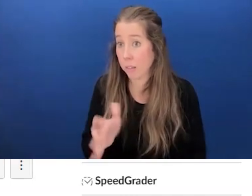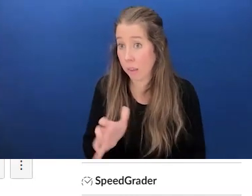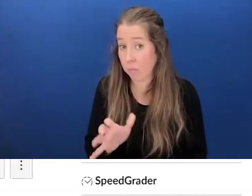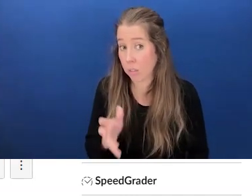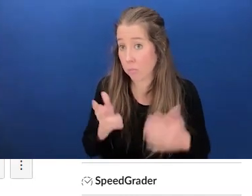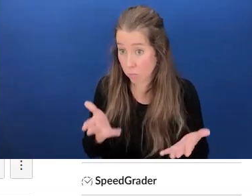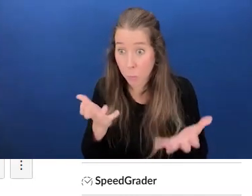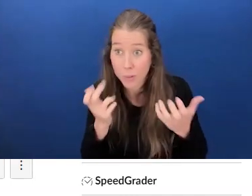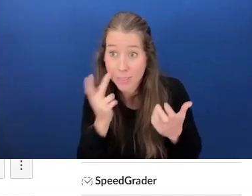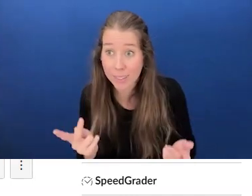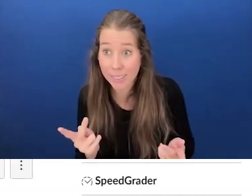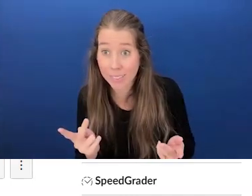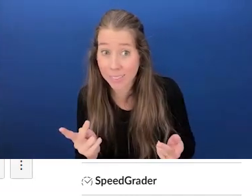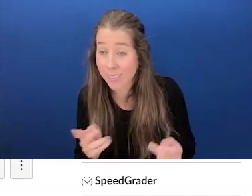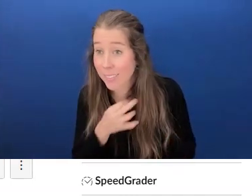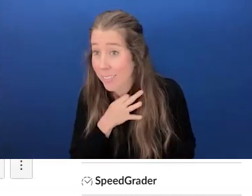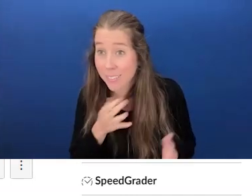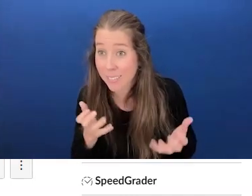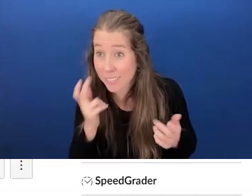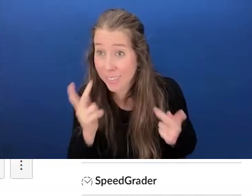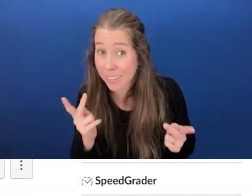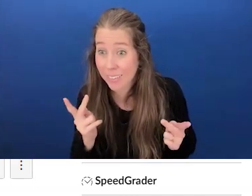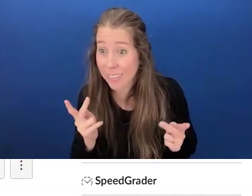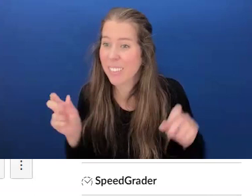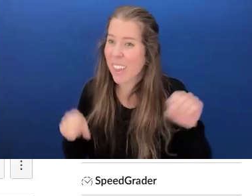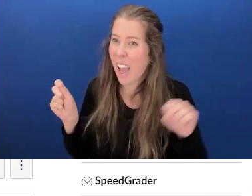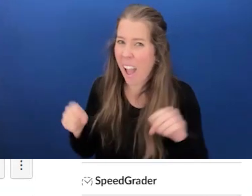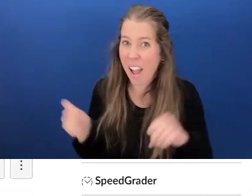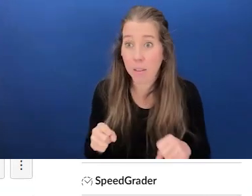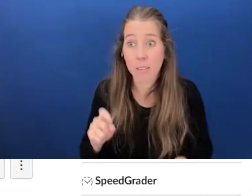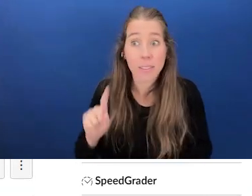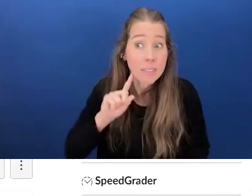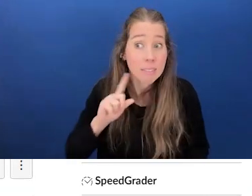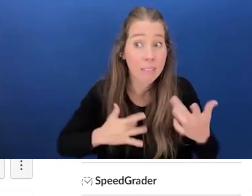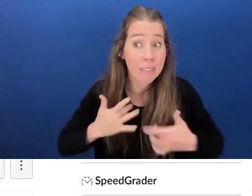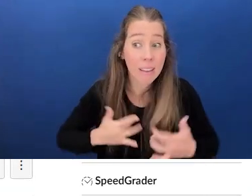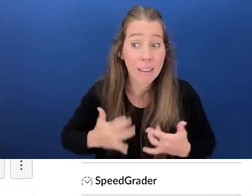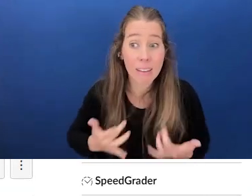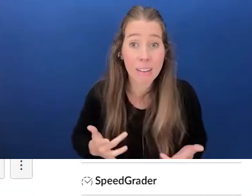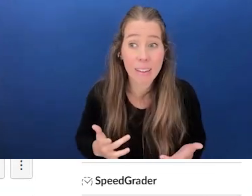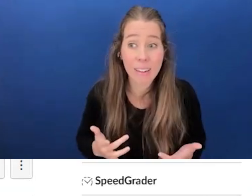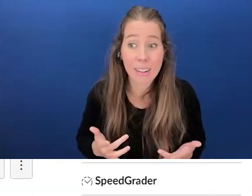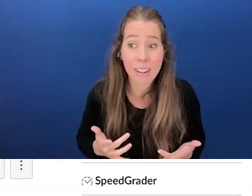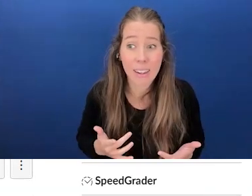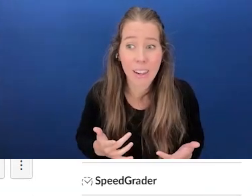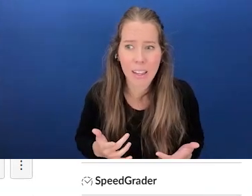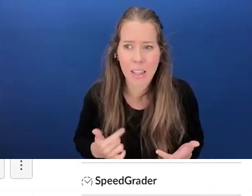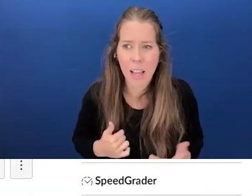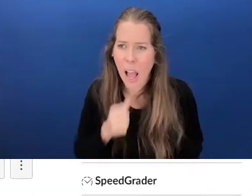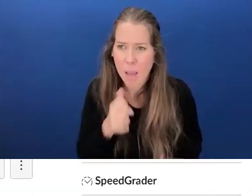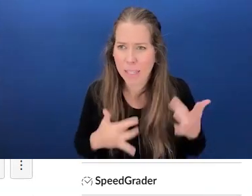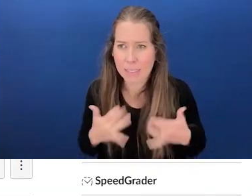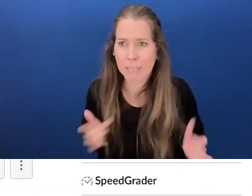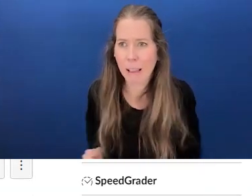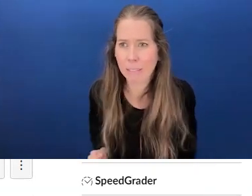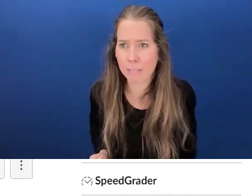So you want to see it? Yeah. Yeah? Okay. Does it sound exciting? I can. I'm not excited at